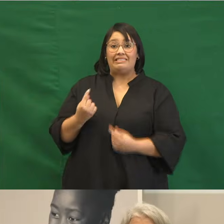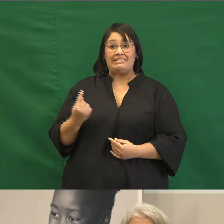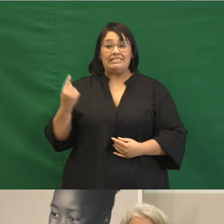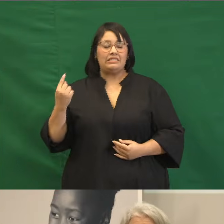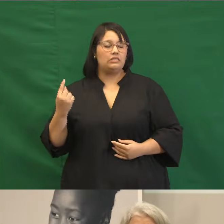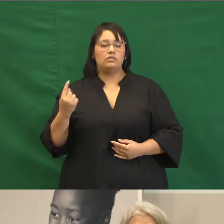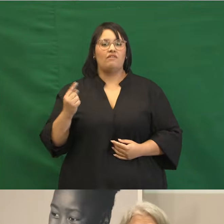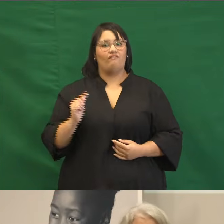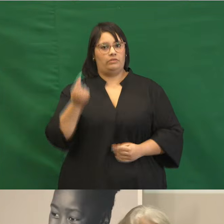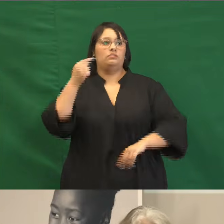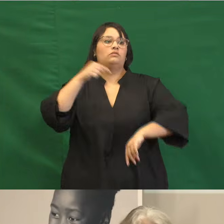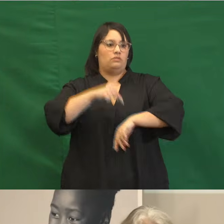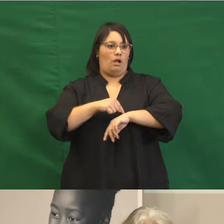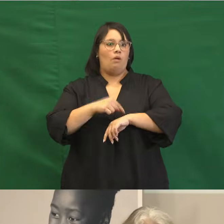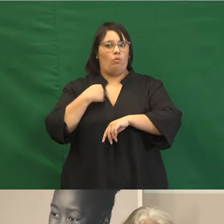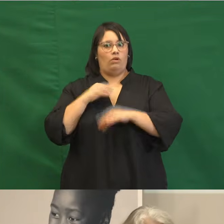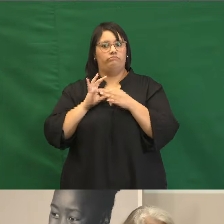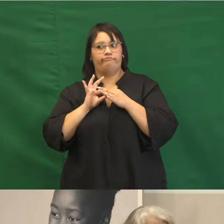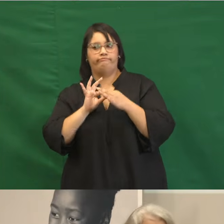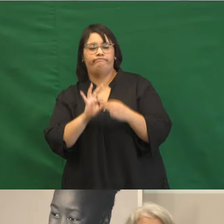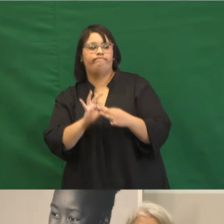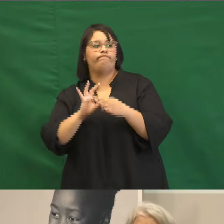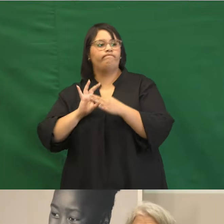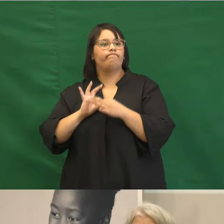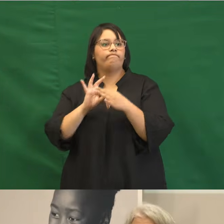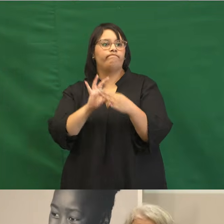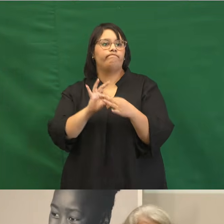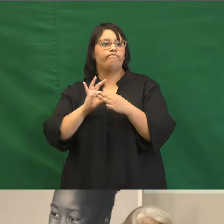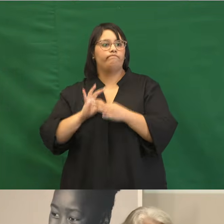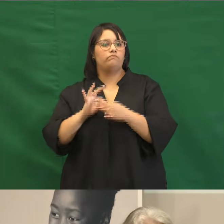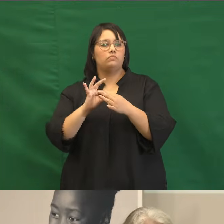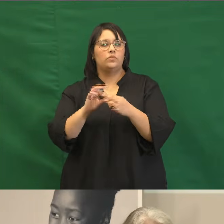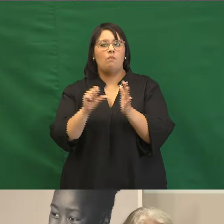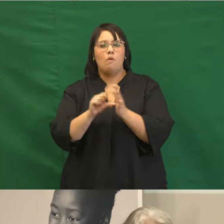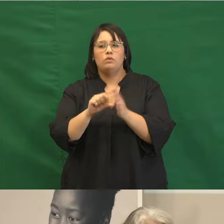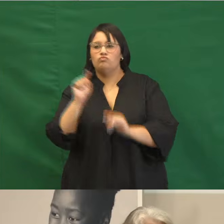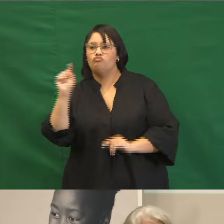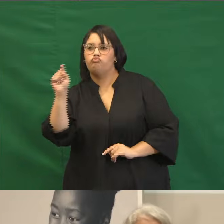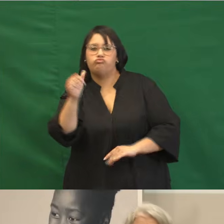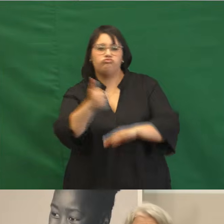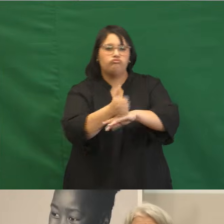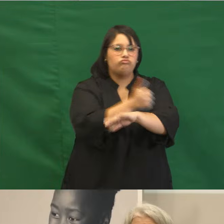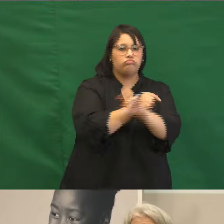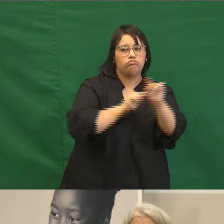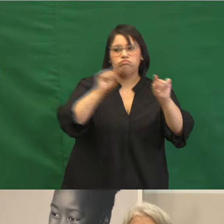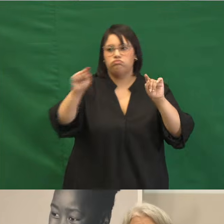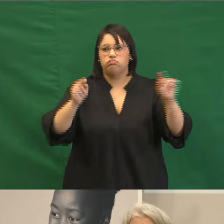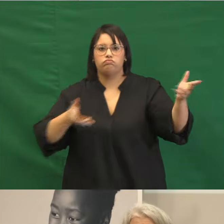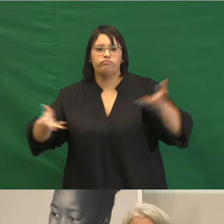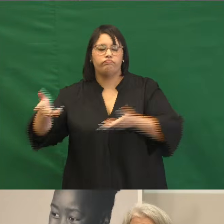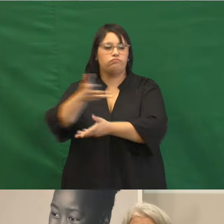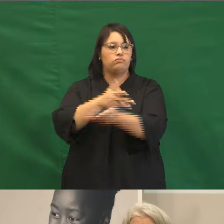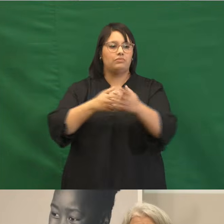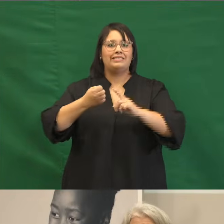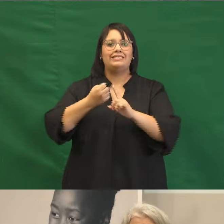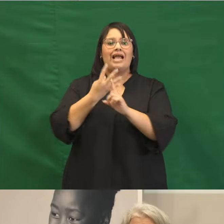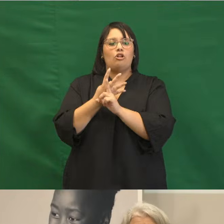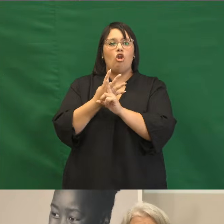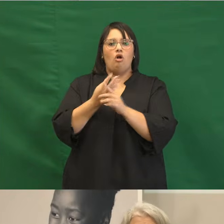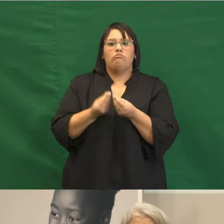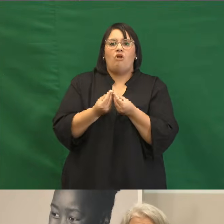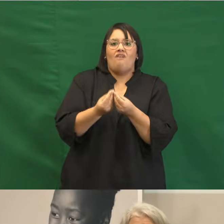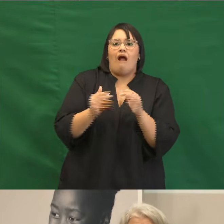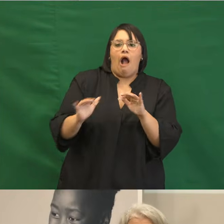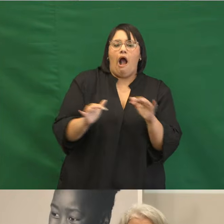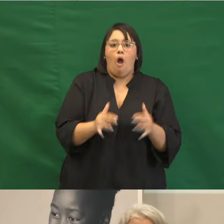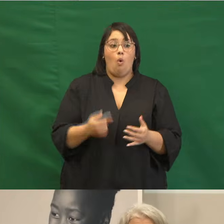a first engagement with key stakeholders around how SADiLaR can offer